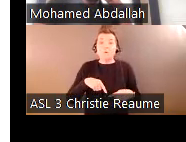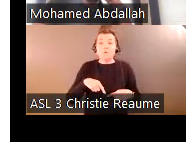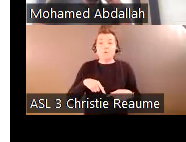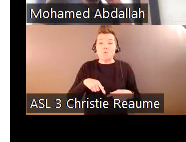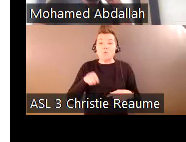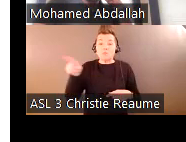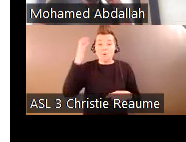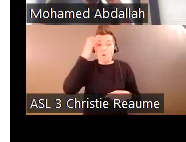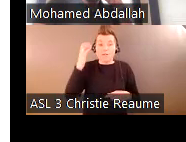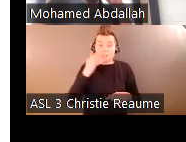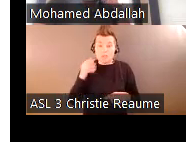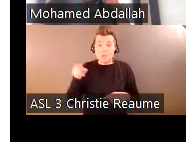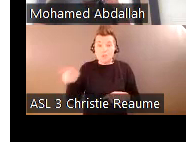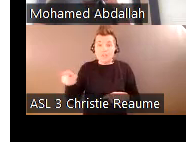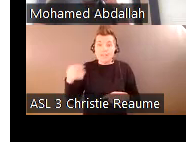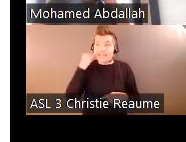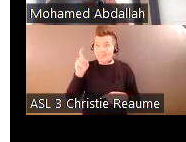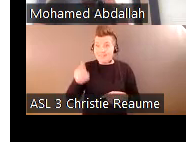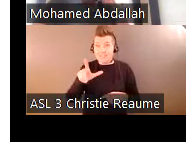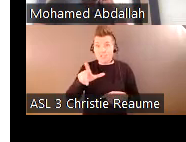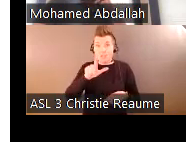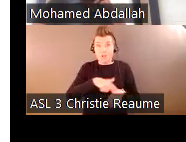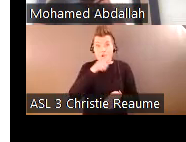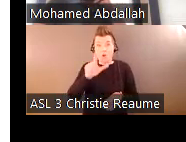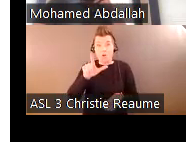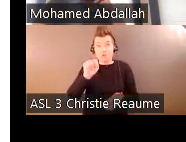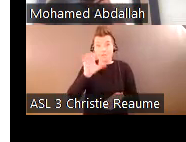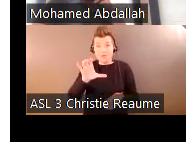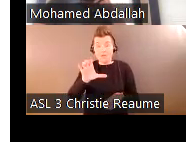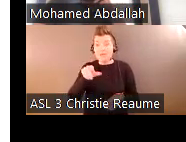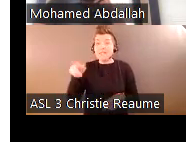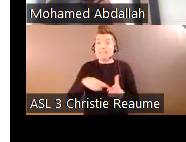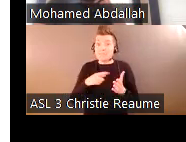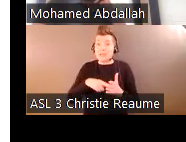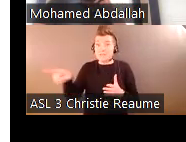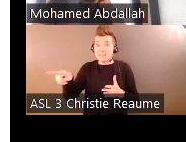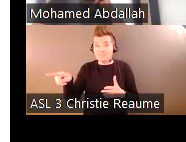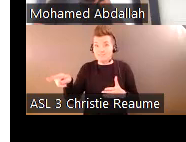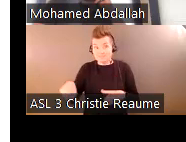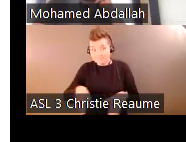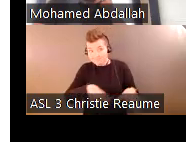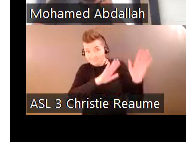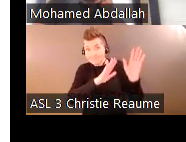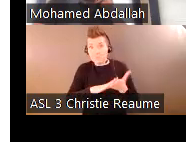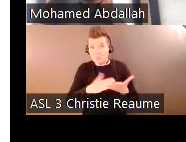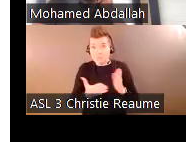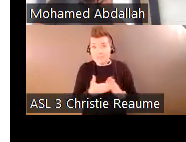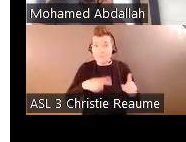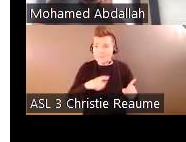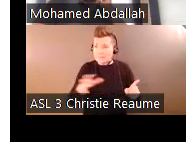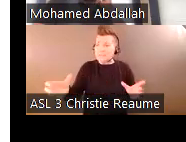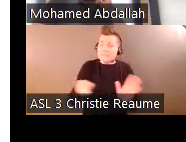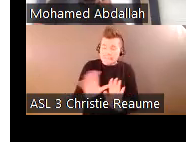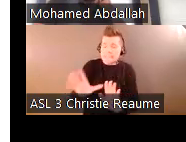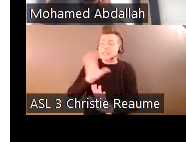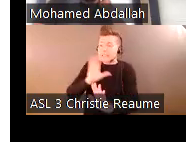seniors would need to be discharged in the community, and we work with them in maintaining housing in